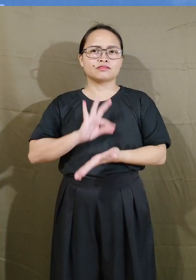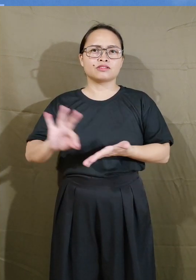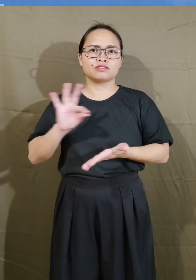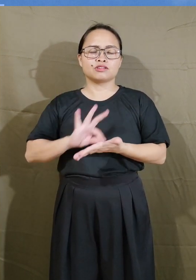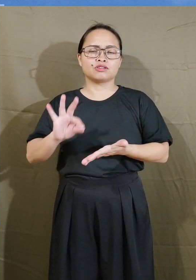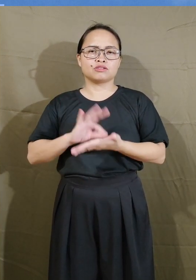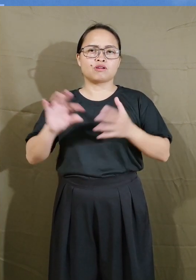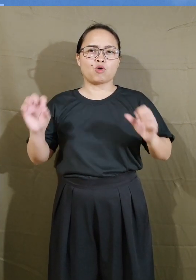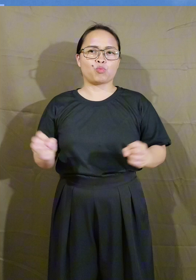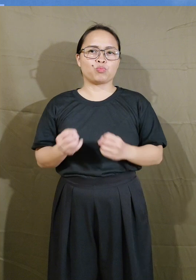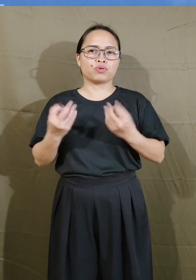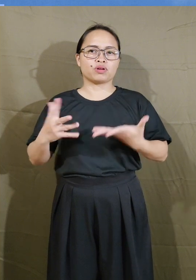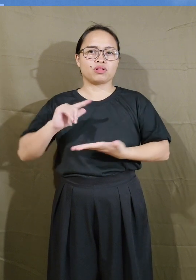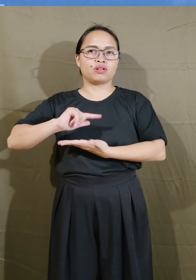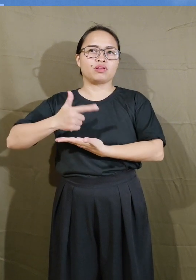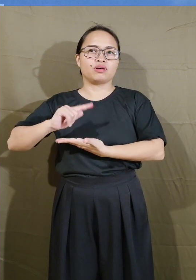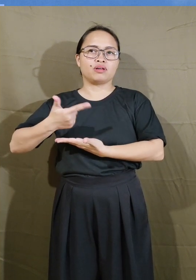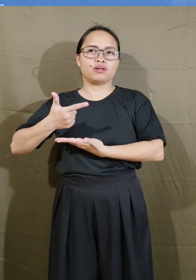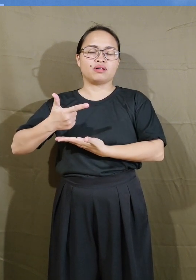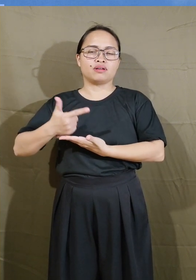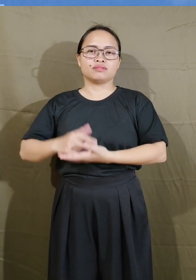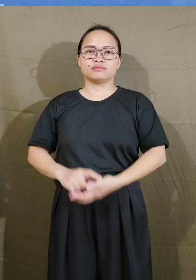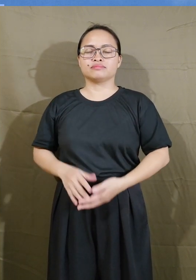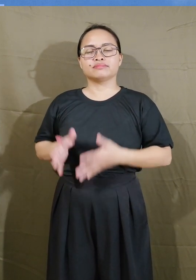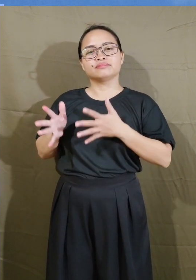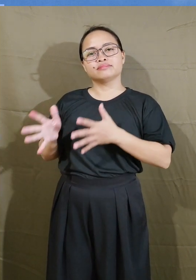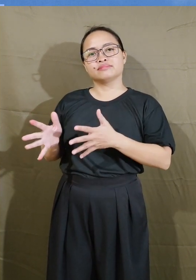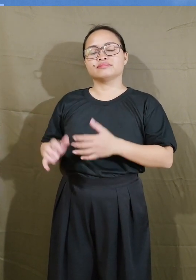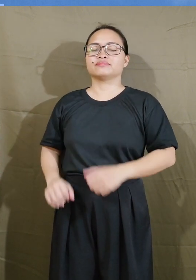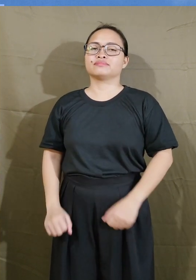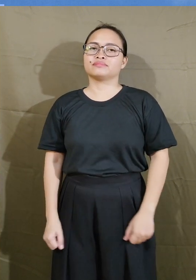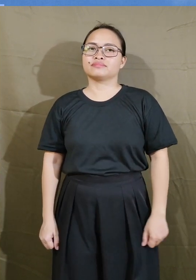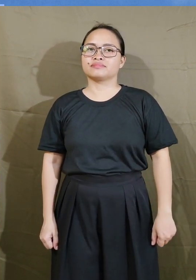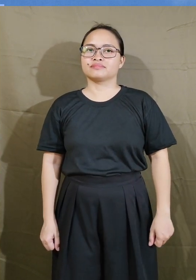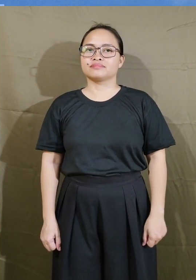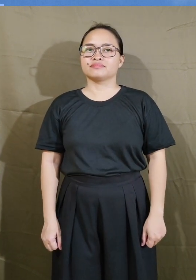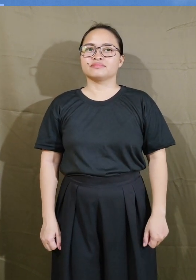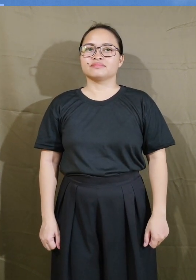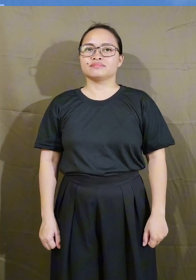Let's count how many laptops are left.